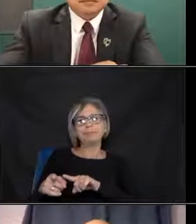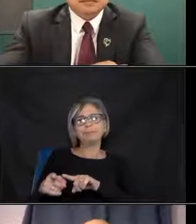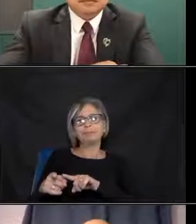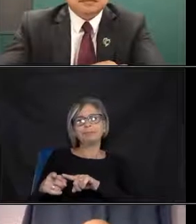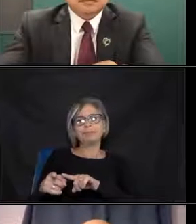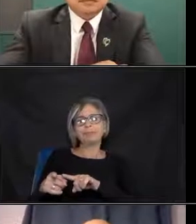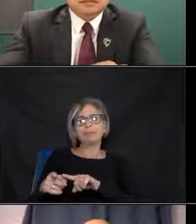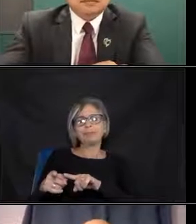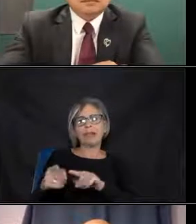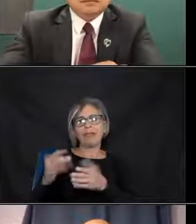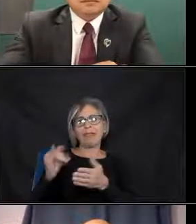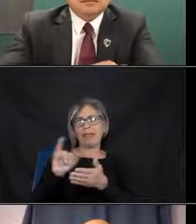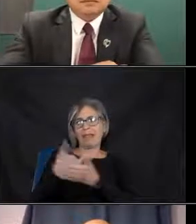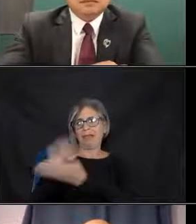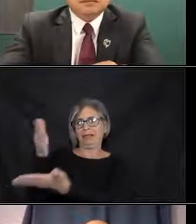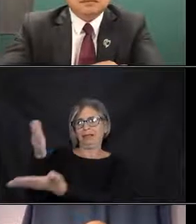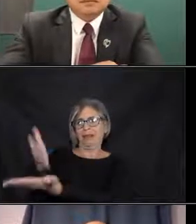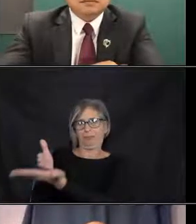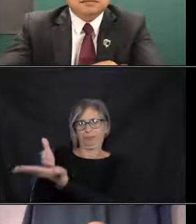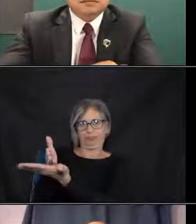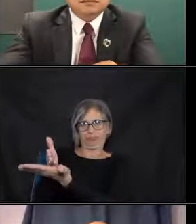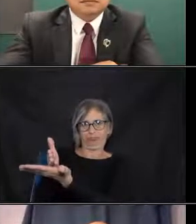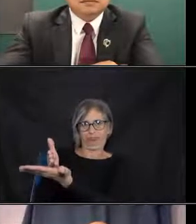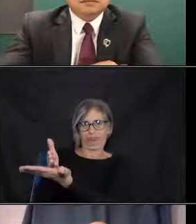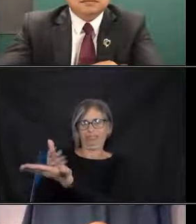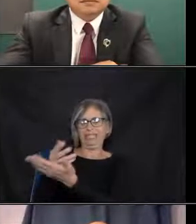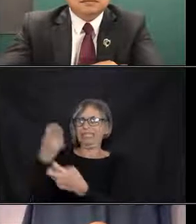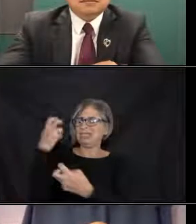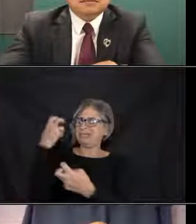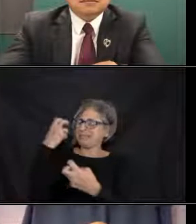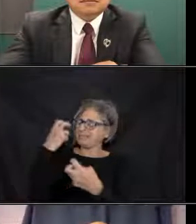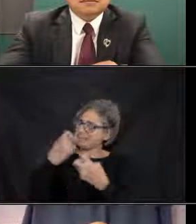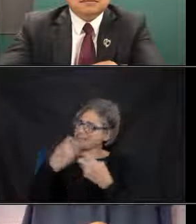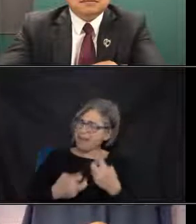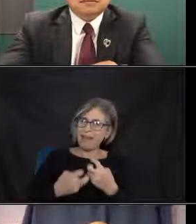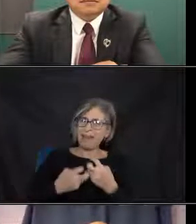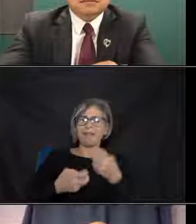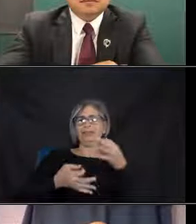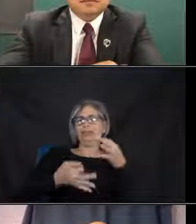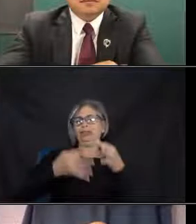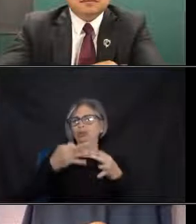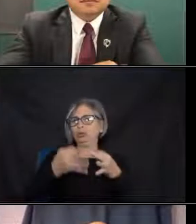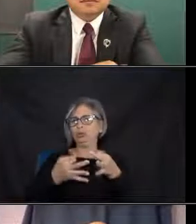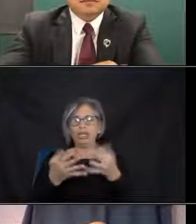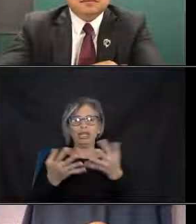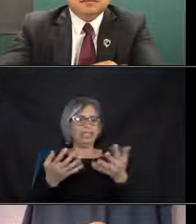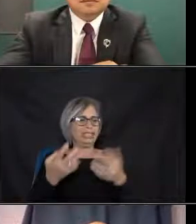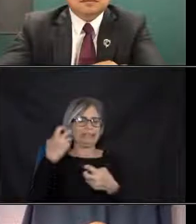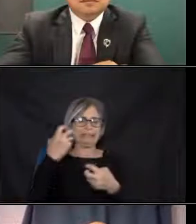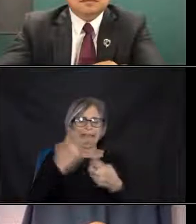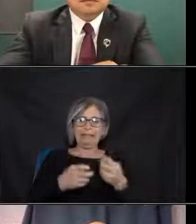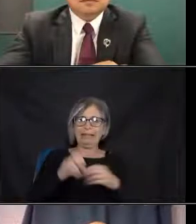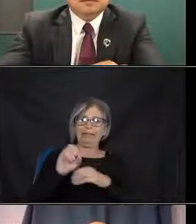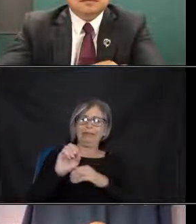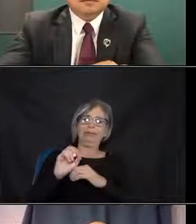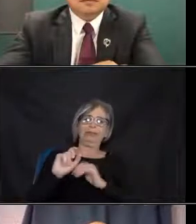that kind of stopped. And so it's tough to judge, you know, it's tough to give